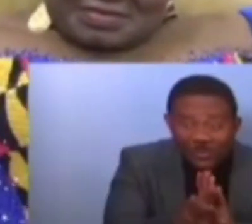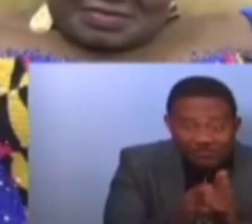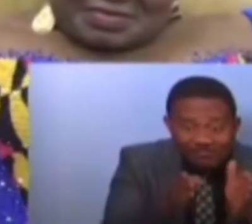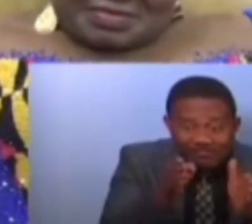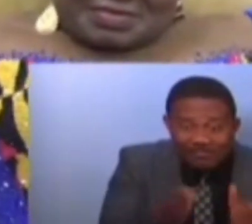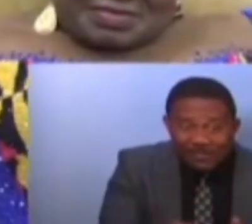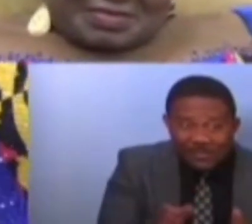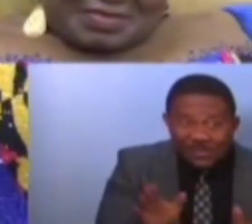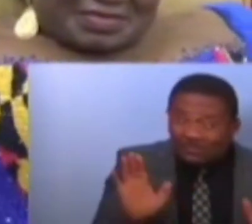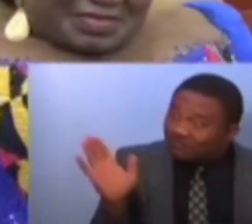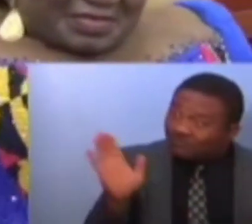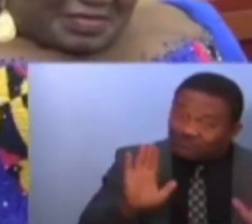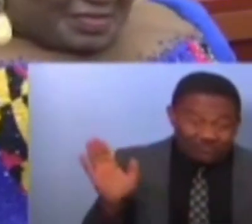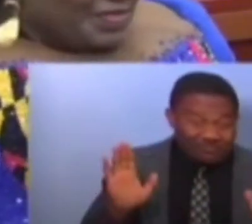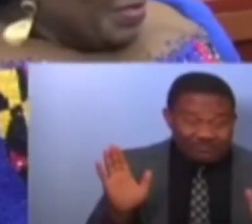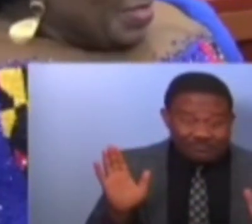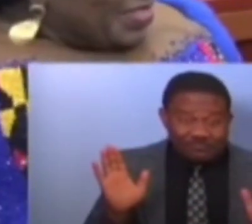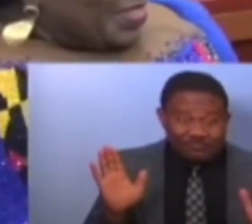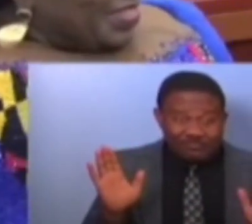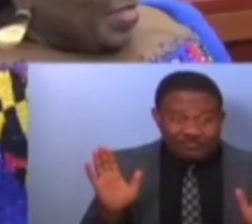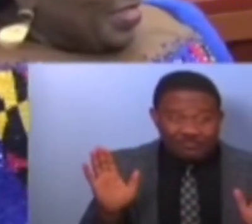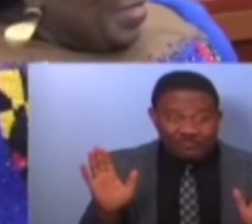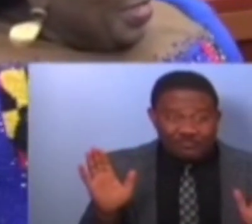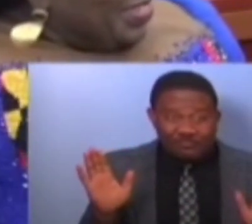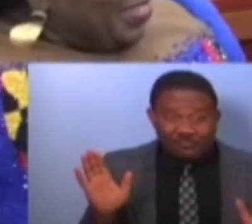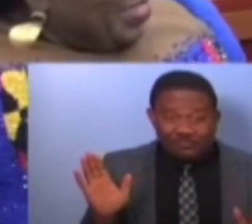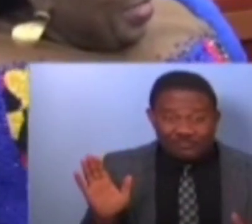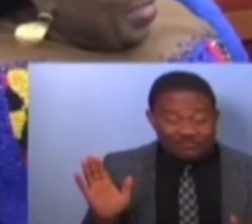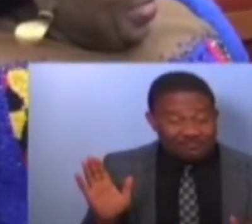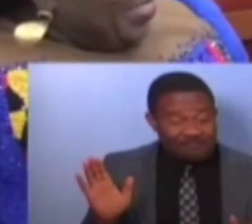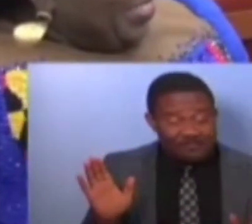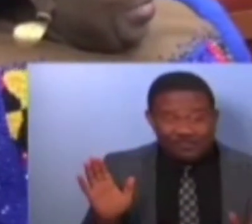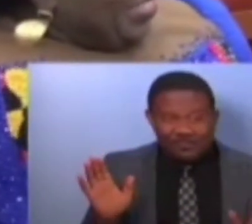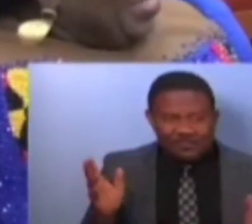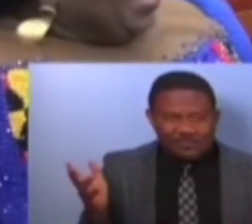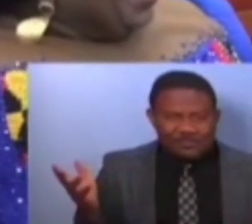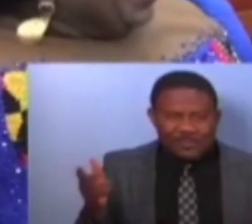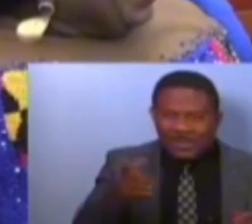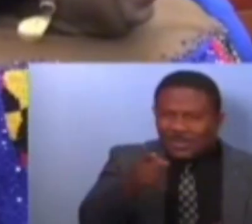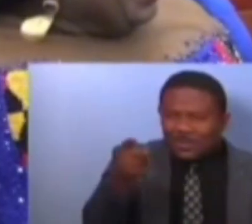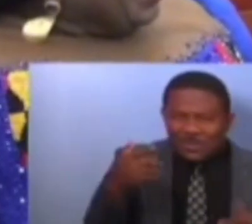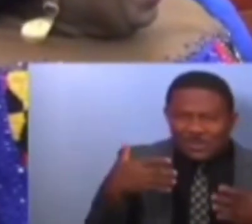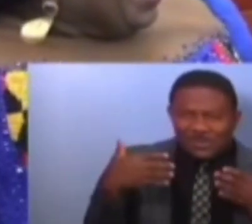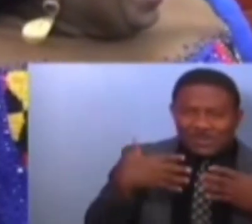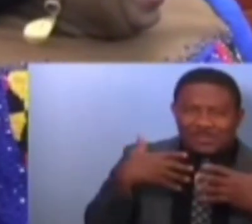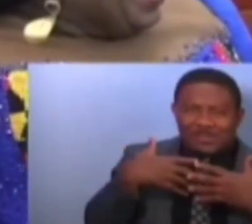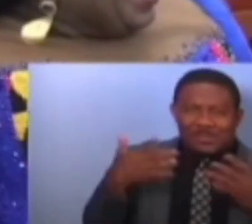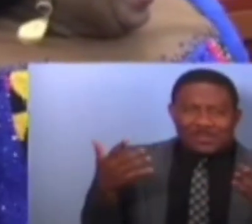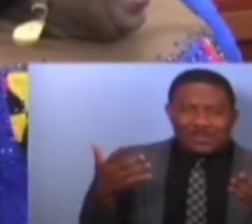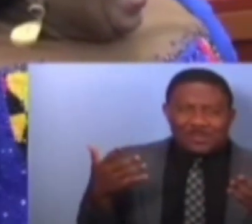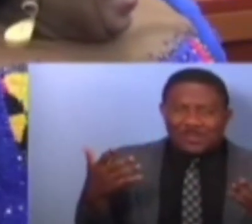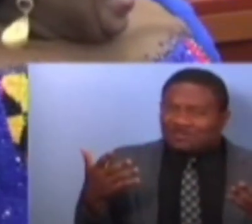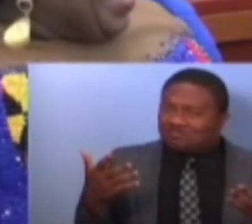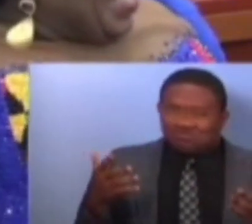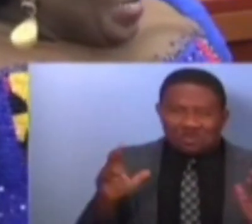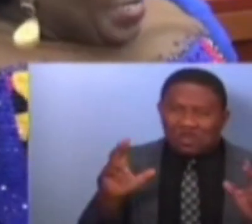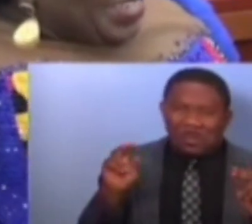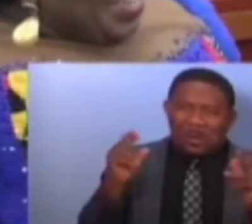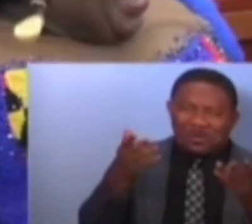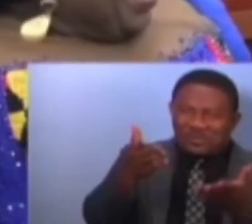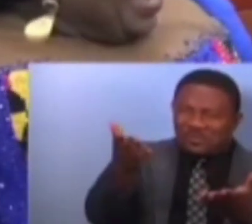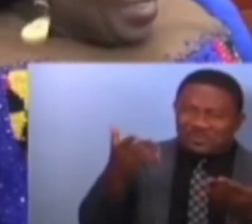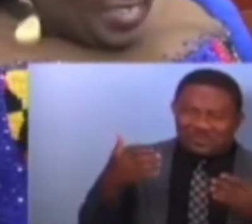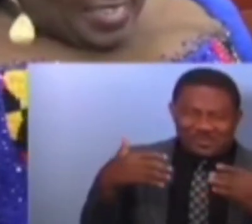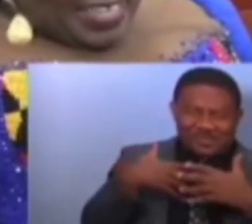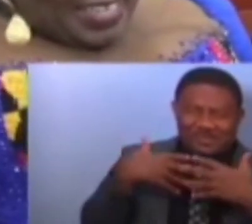nomination. Just for the record, we do not have any other. Why are you scared? You think we want to pull a